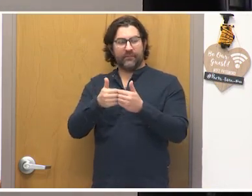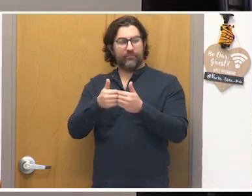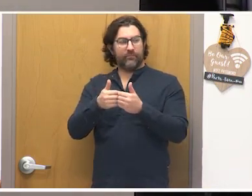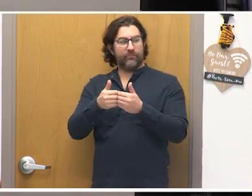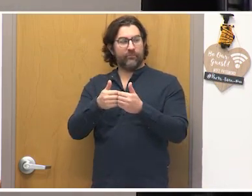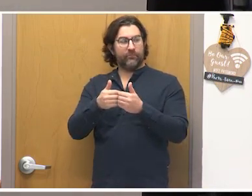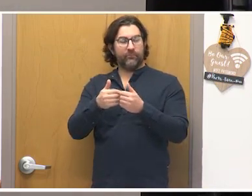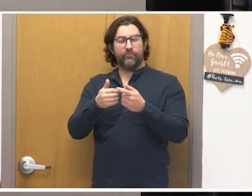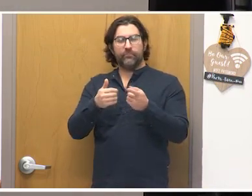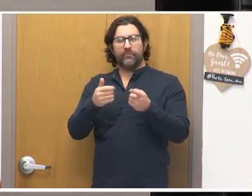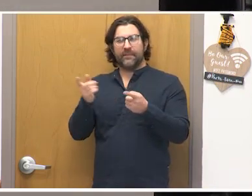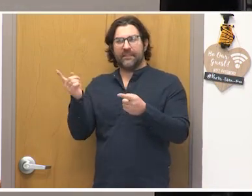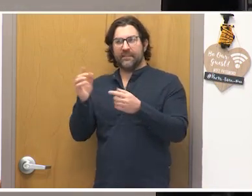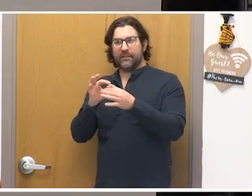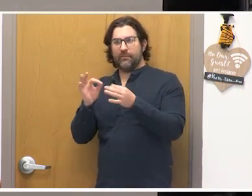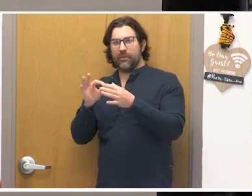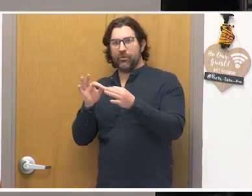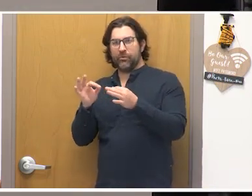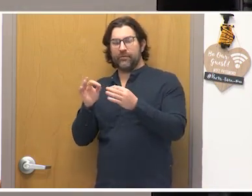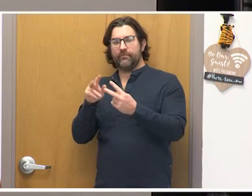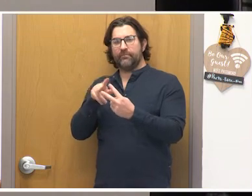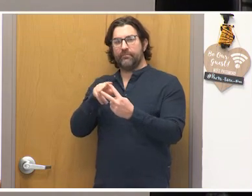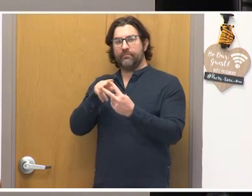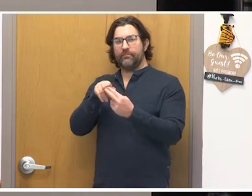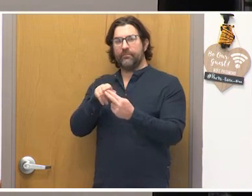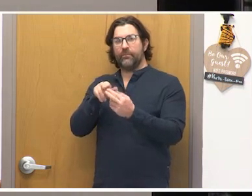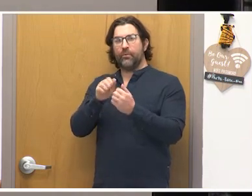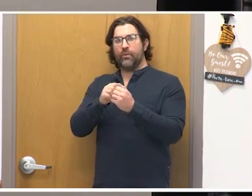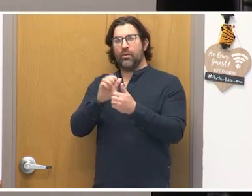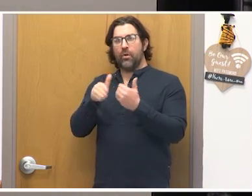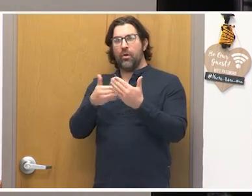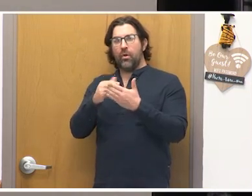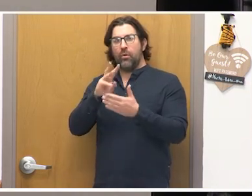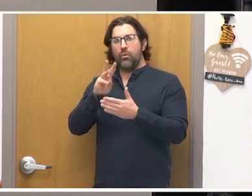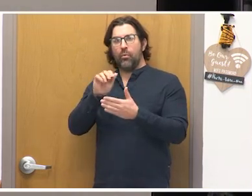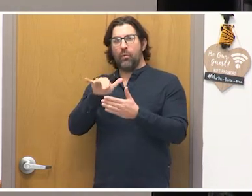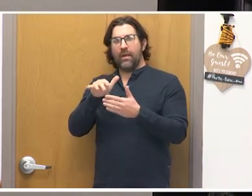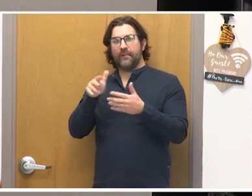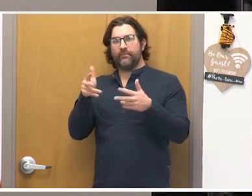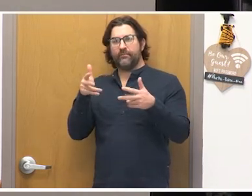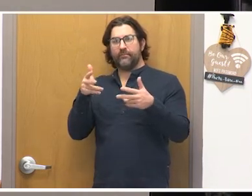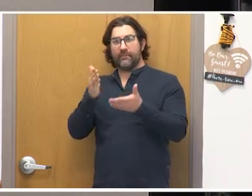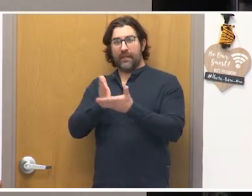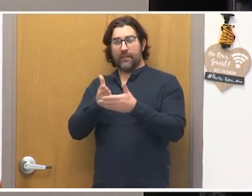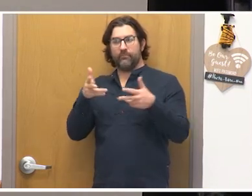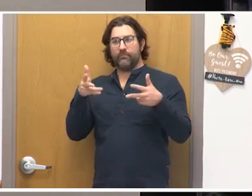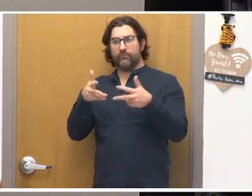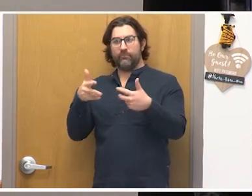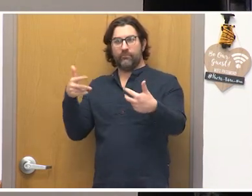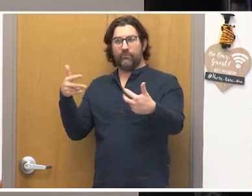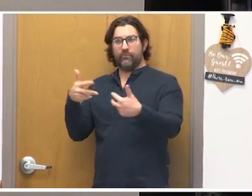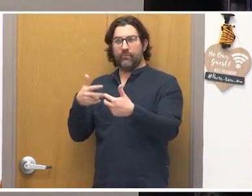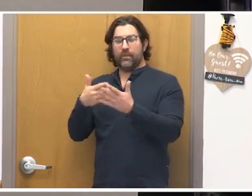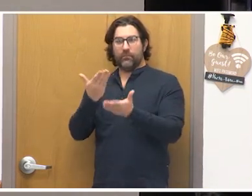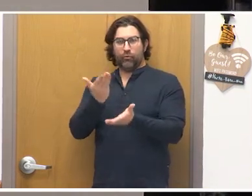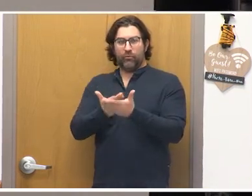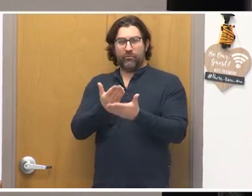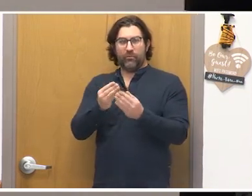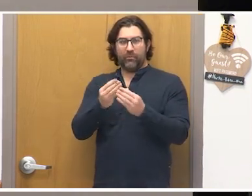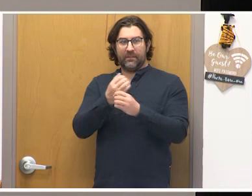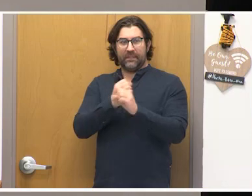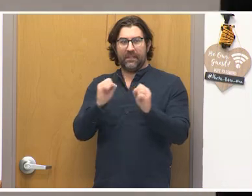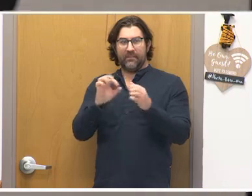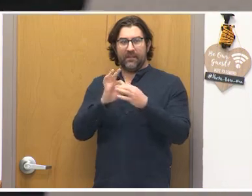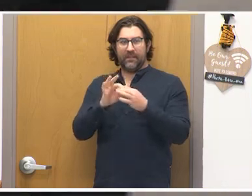And so, and as Sean said, pairing the traffic calming measures with the always stop has been shown to be safer than a traffic signal in these types